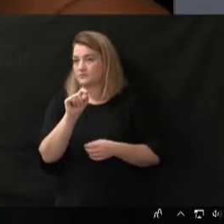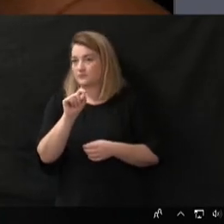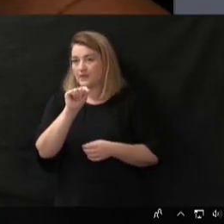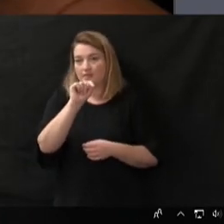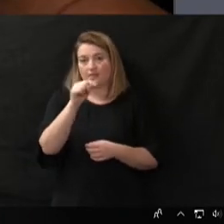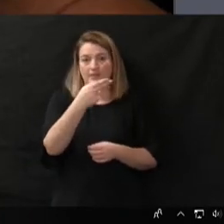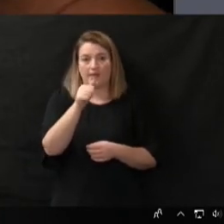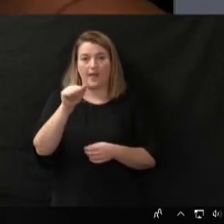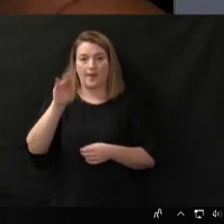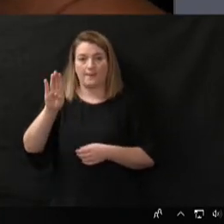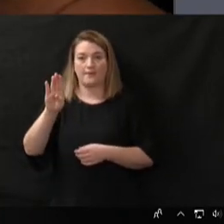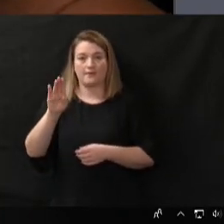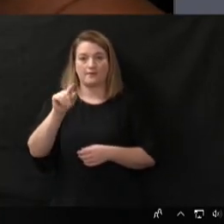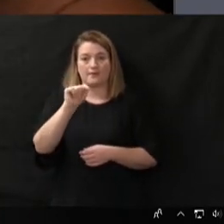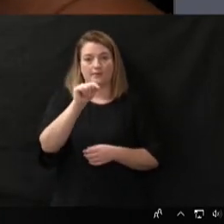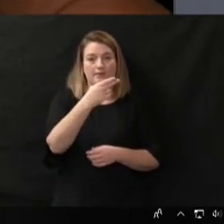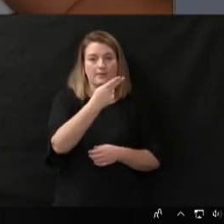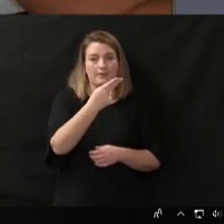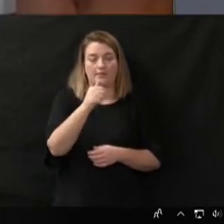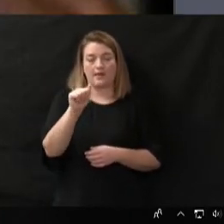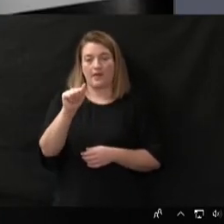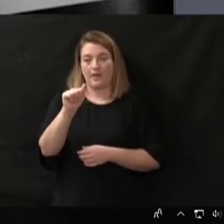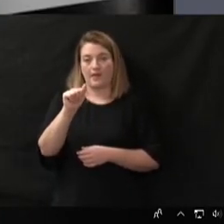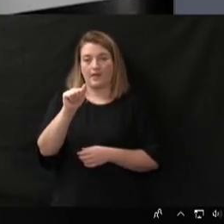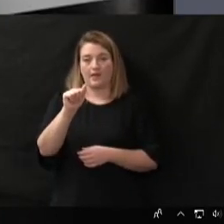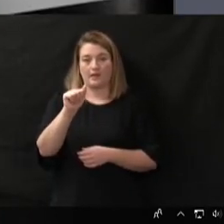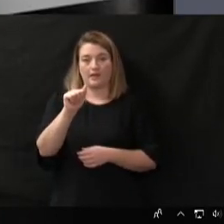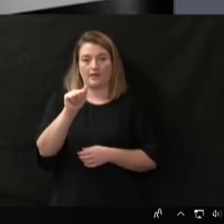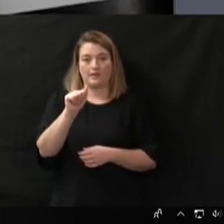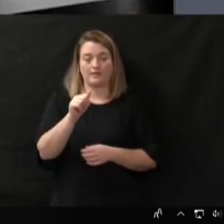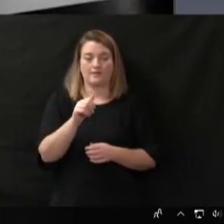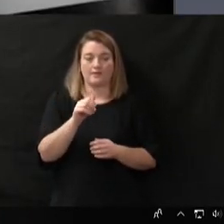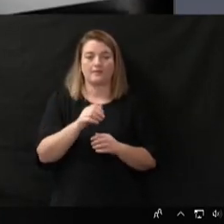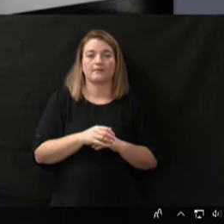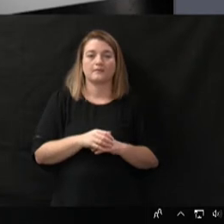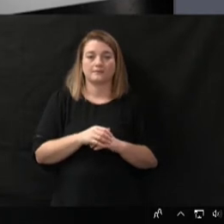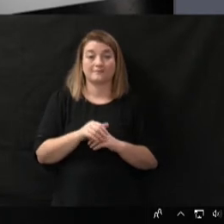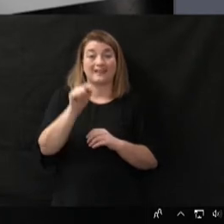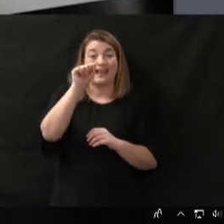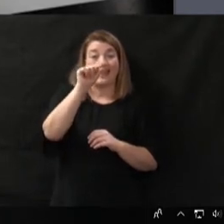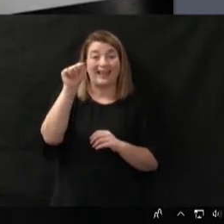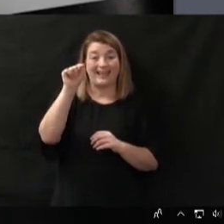this? Fay. Fay, very good.